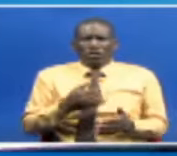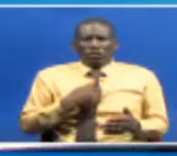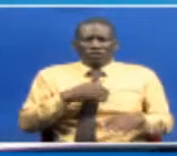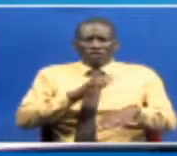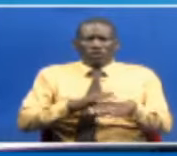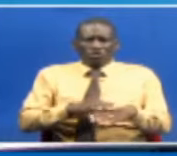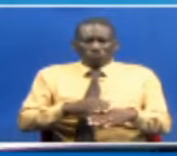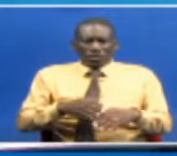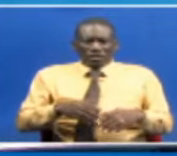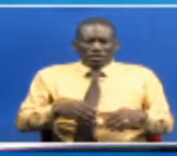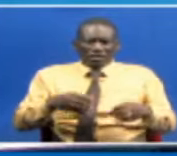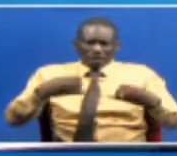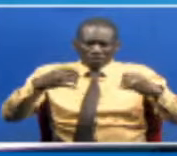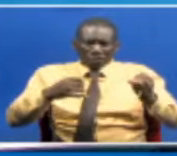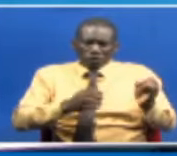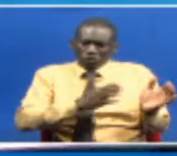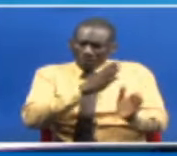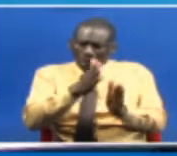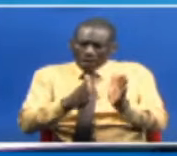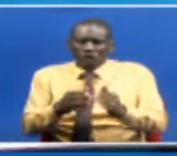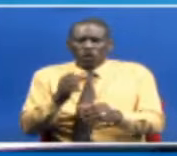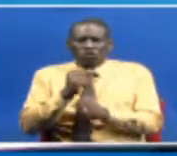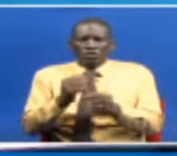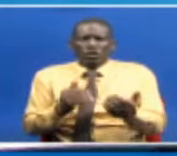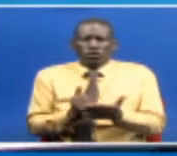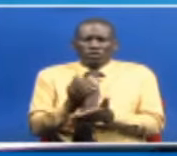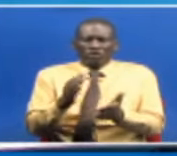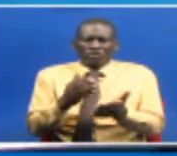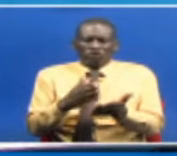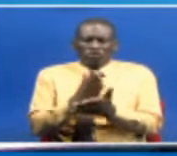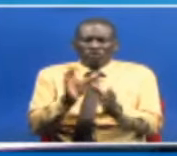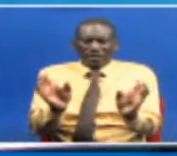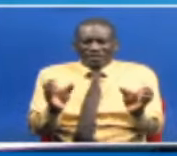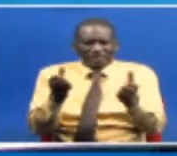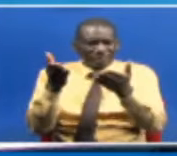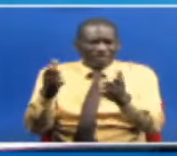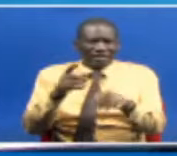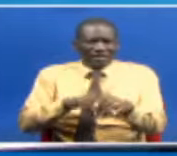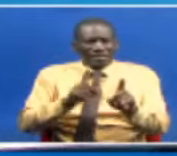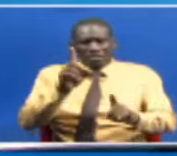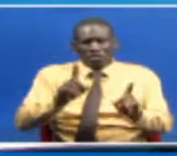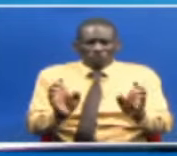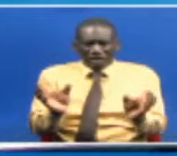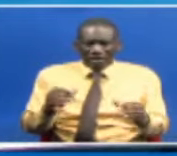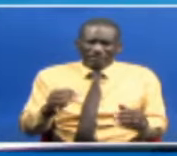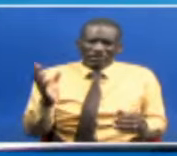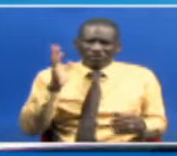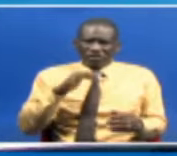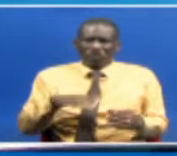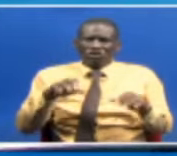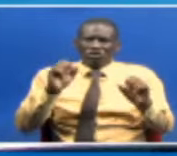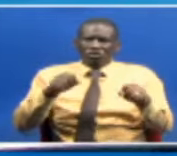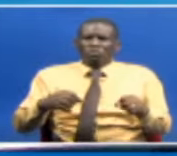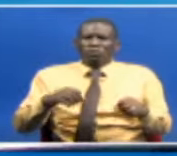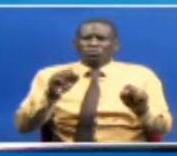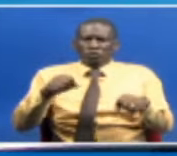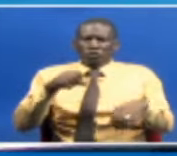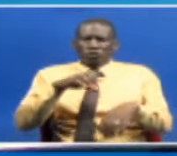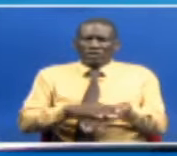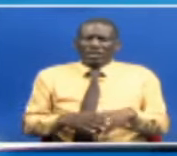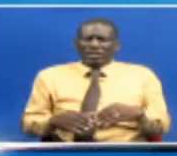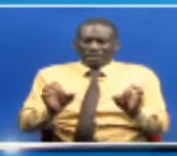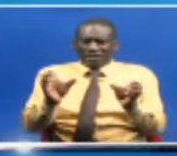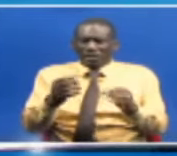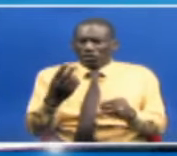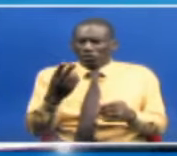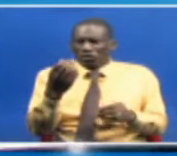delivery mechanisms to ensure that the gas is available. When you are cooking and the gas runs out, you should be able to get gas within 2-3 minutes. Will